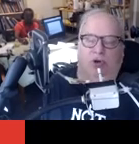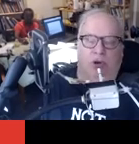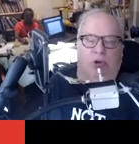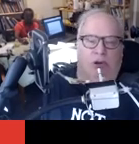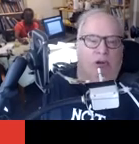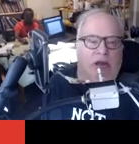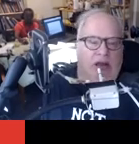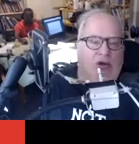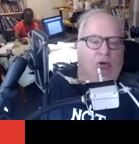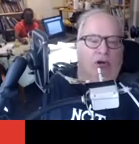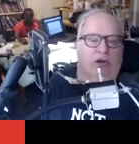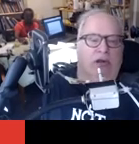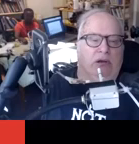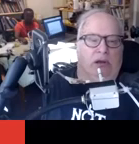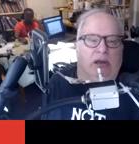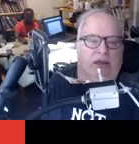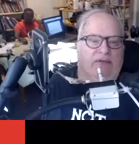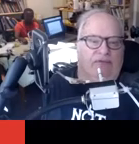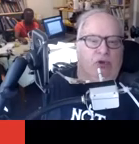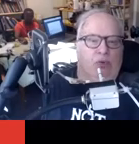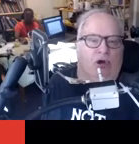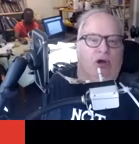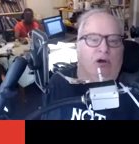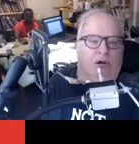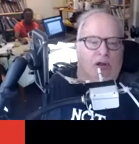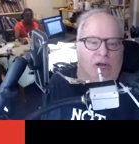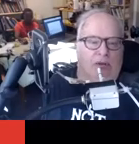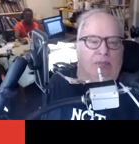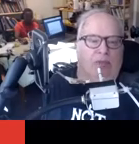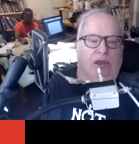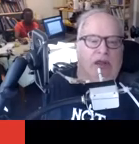You can become terminal in Oregon if you are